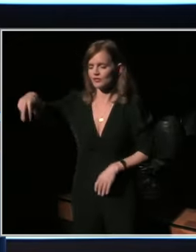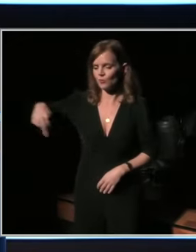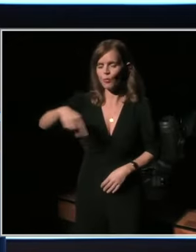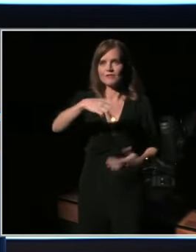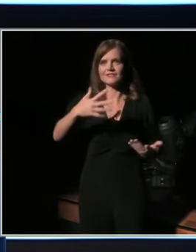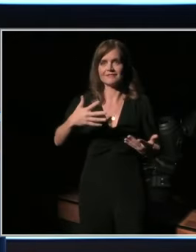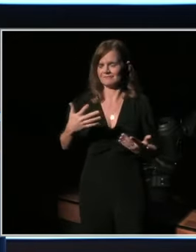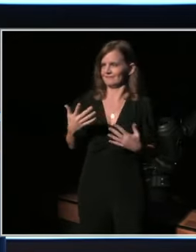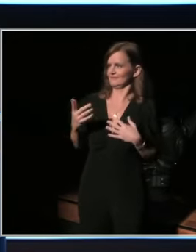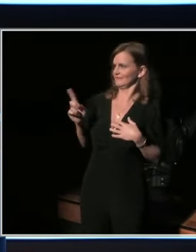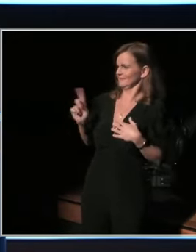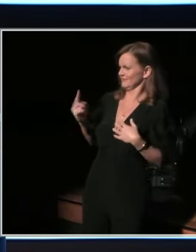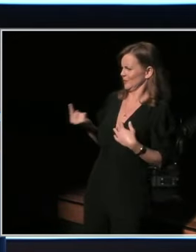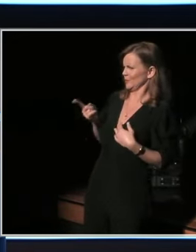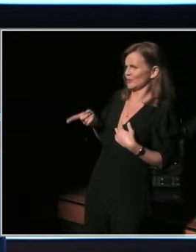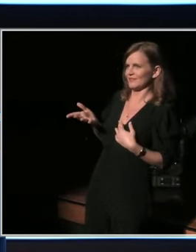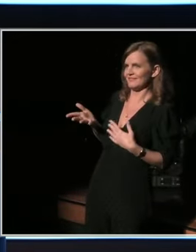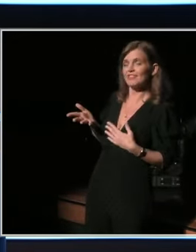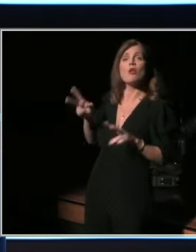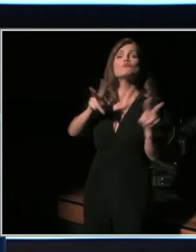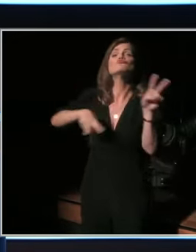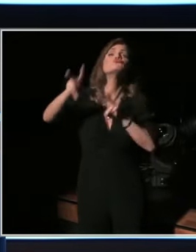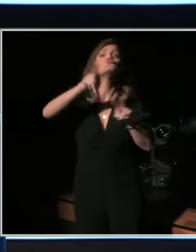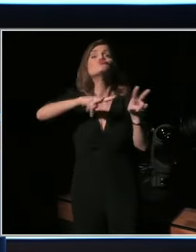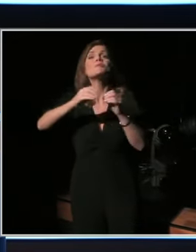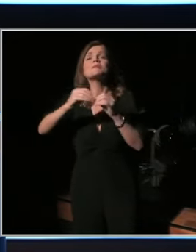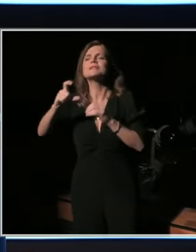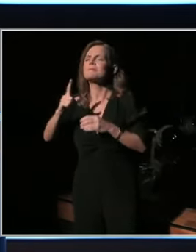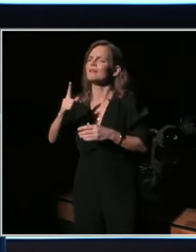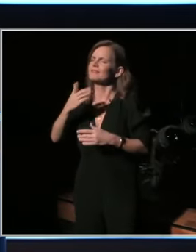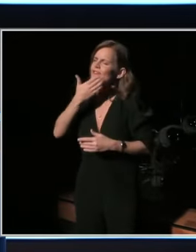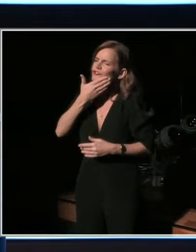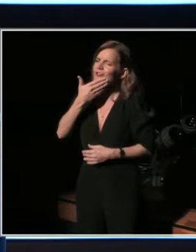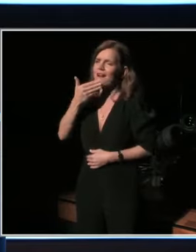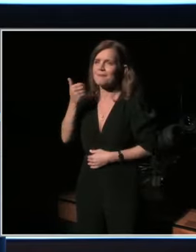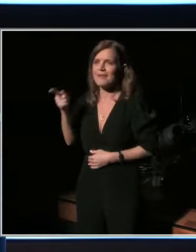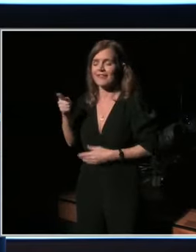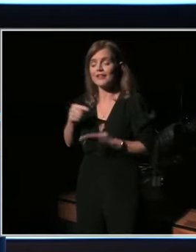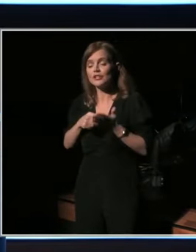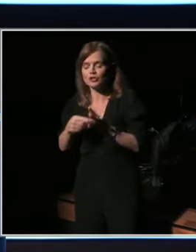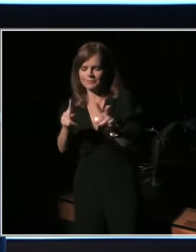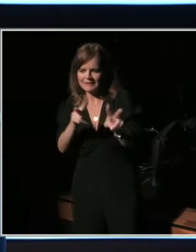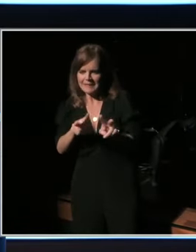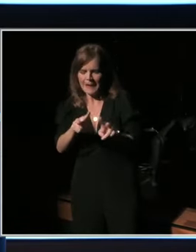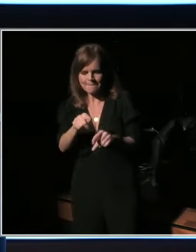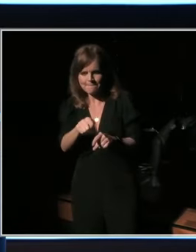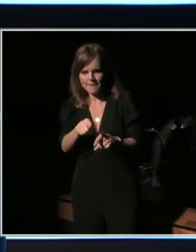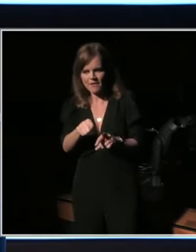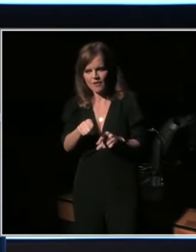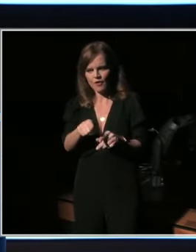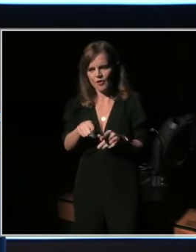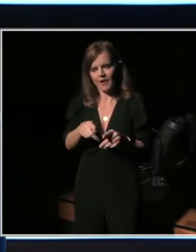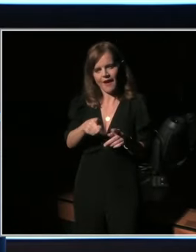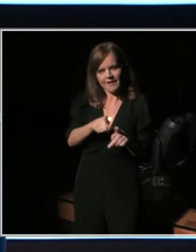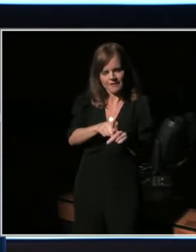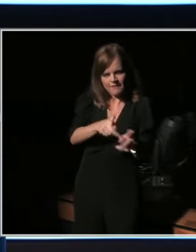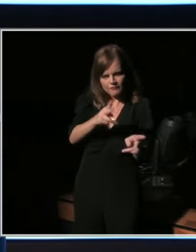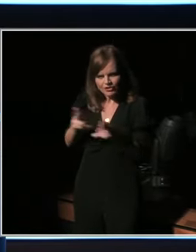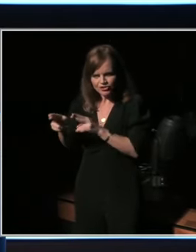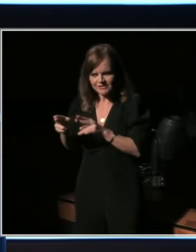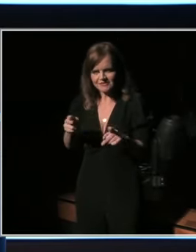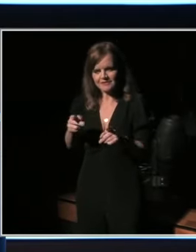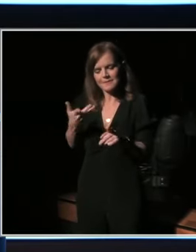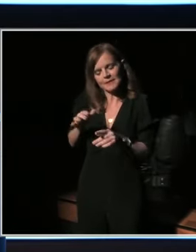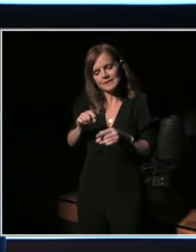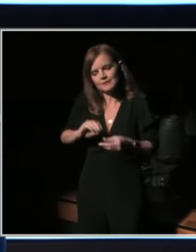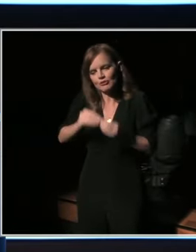he was prone to do. But he was charming. He showed me a tape of Rush's for a film he'd been developing.